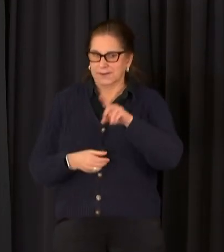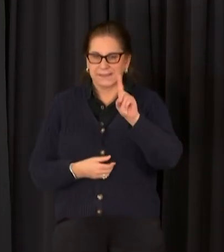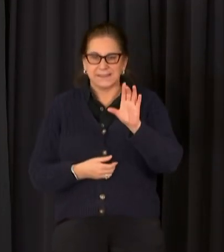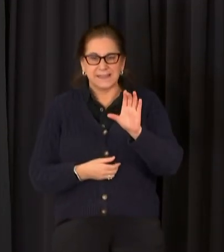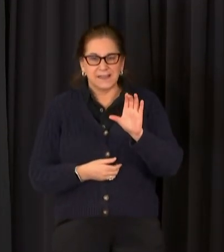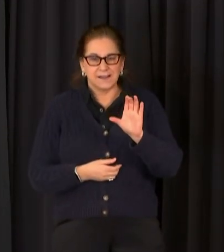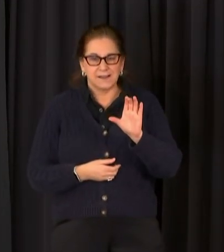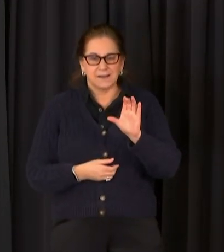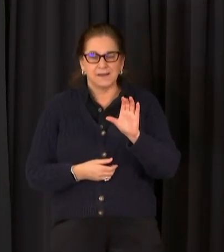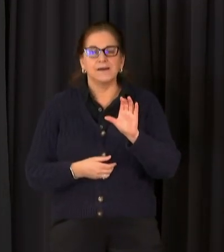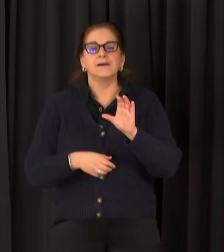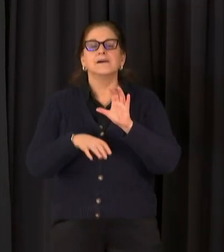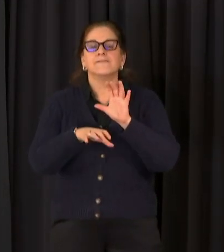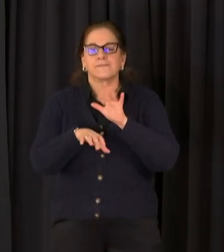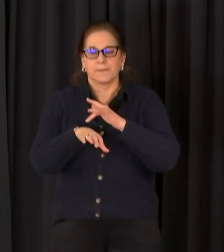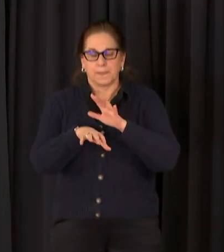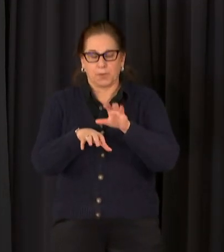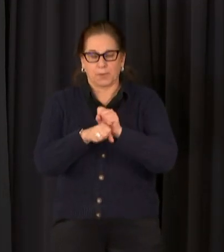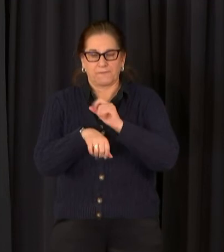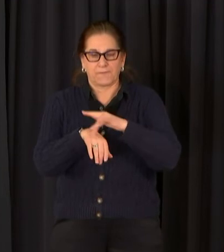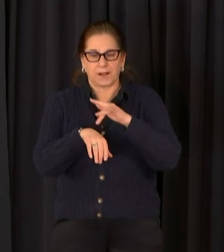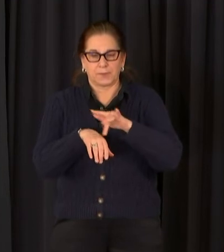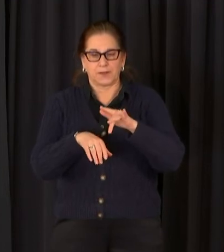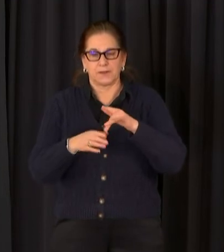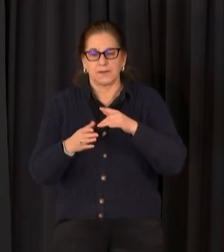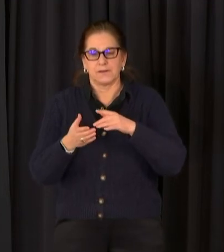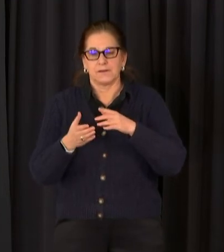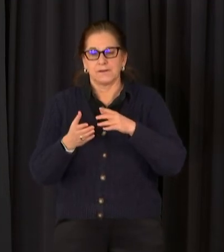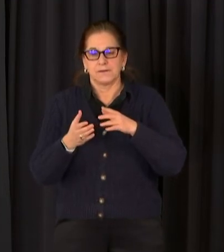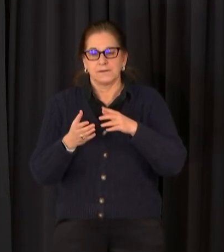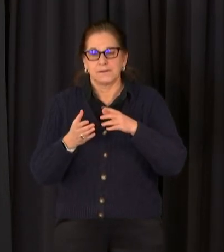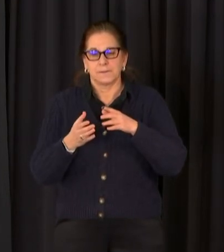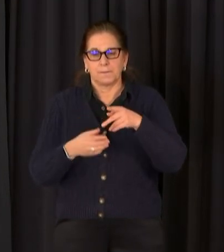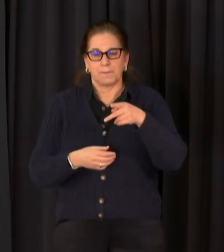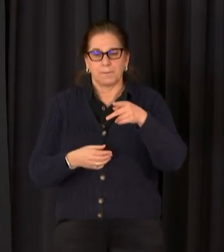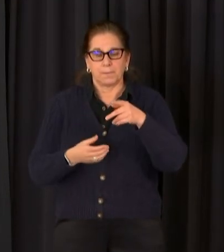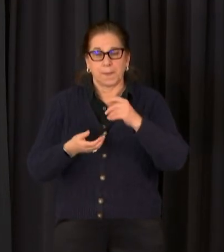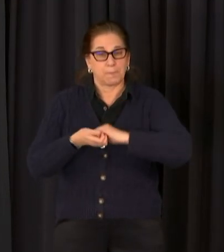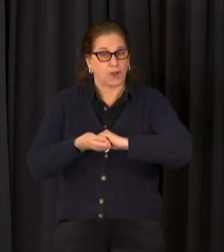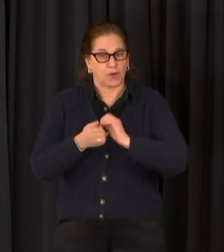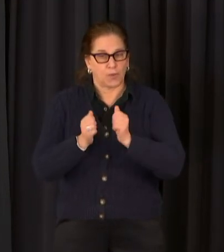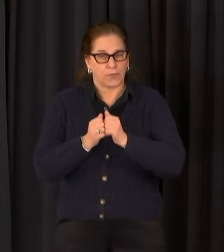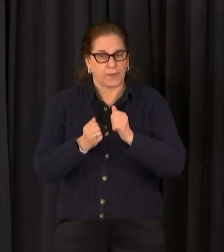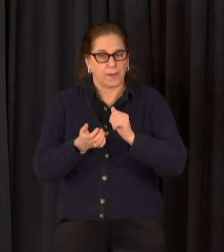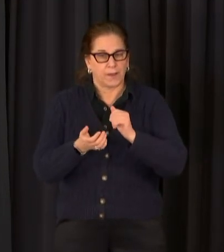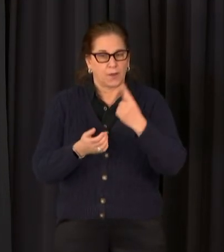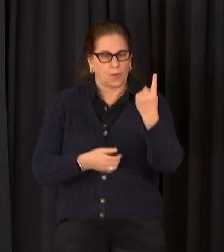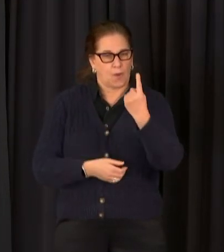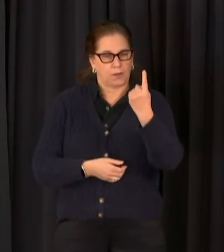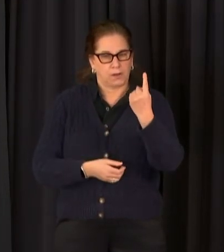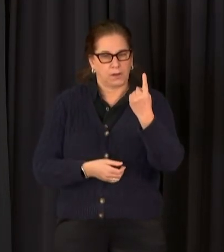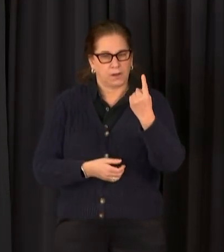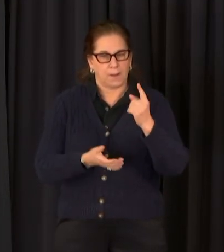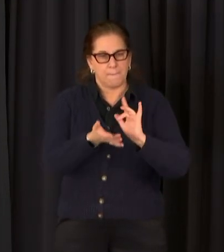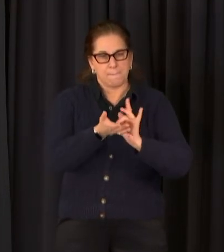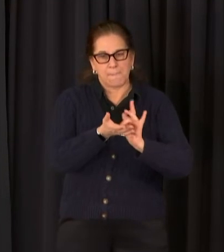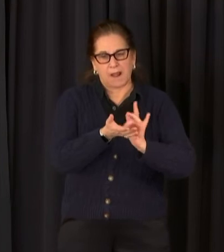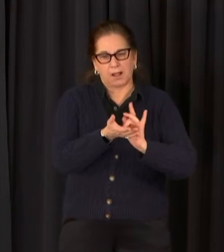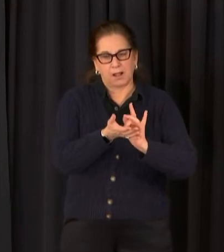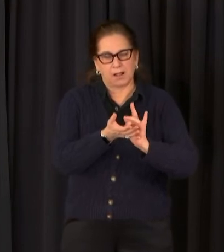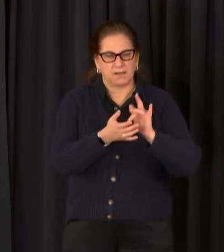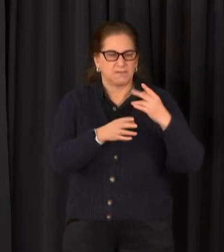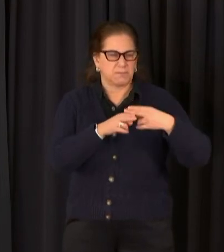the appointments are being made through our partner, One Medical. All eligible employees can